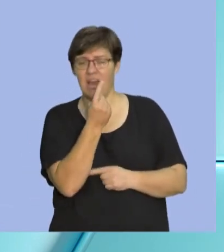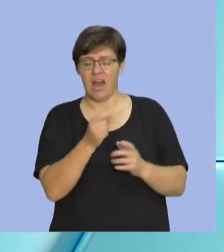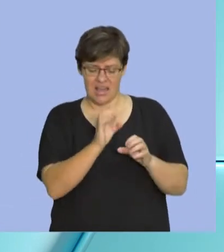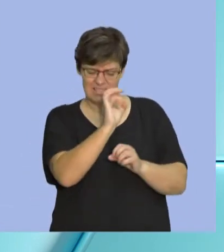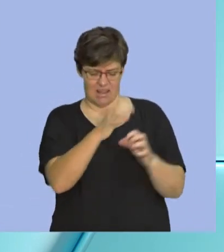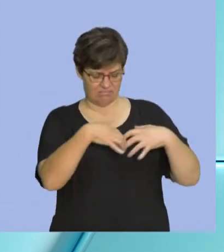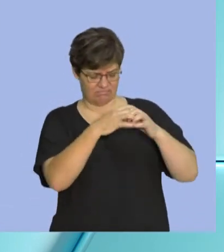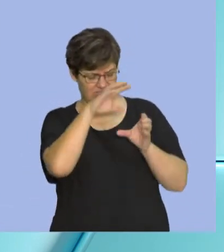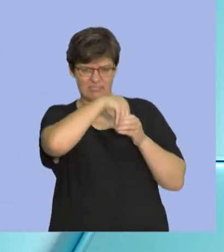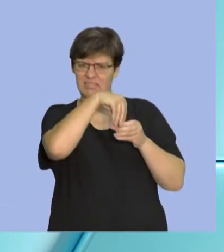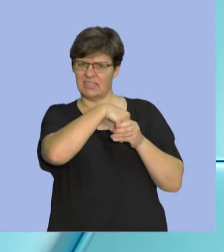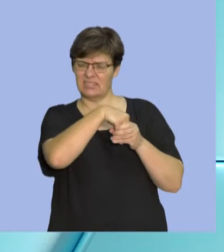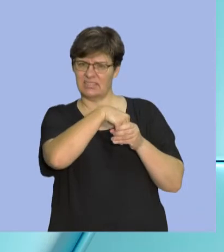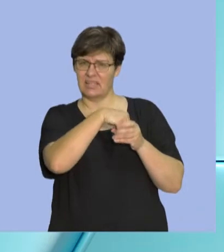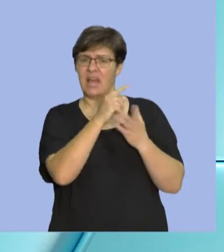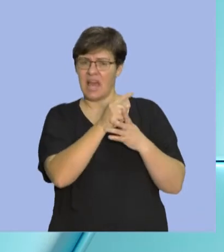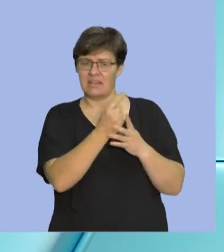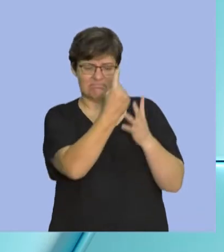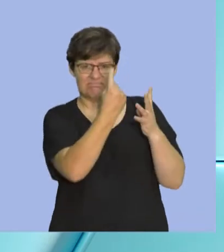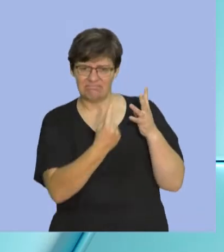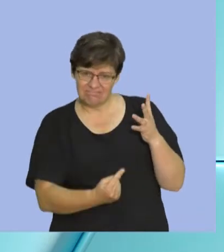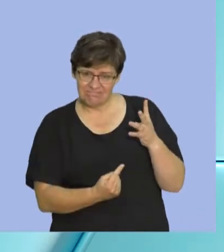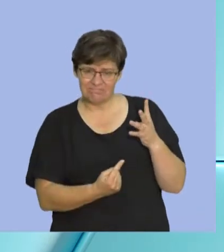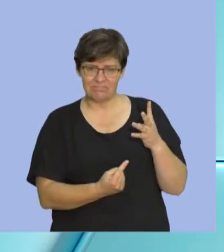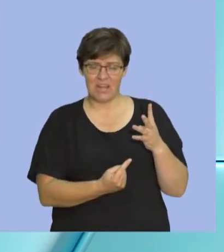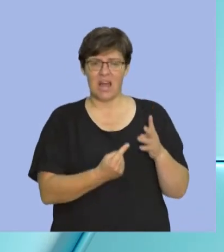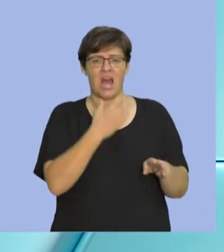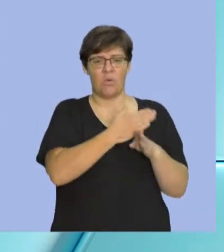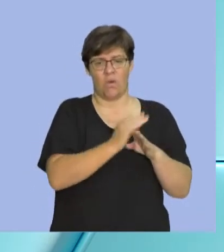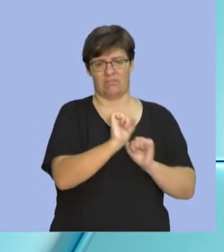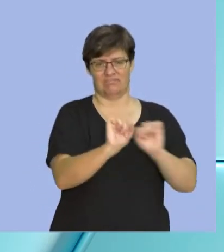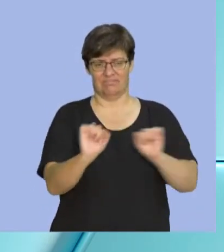up a cell and look at functioning of the different parts in a cell.